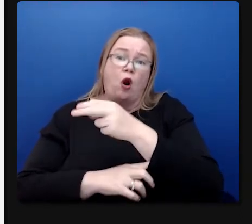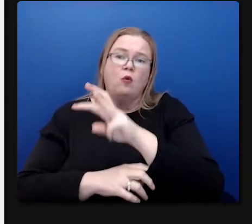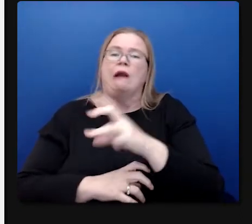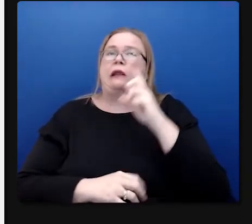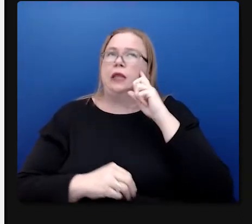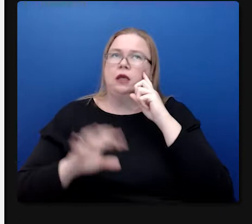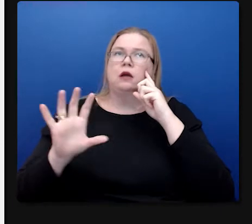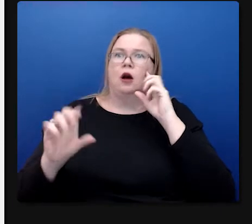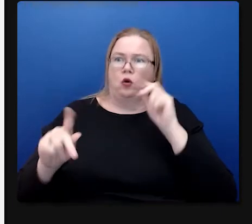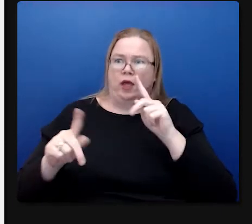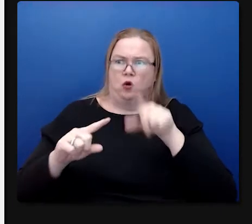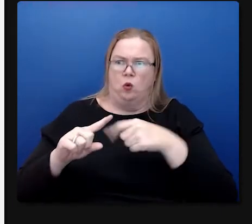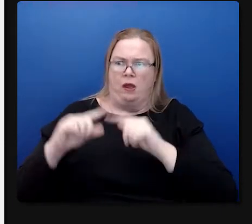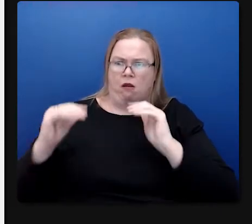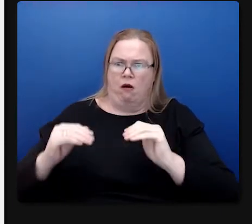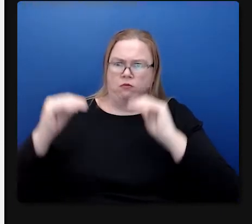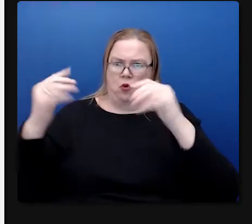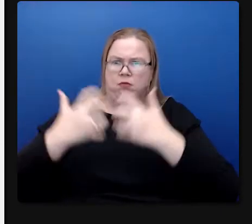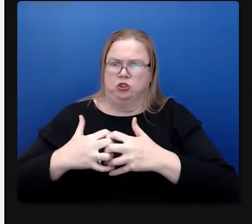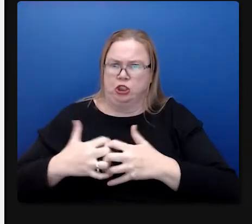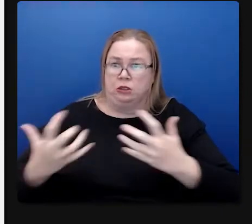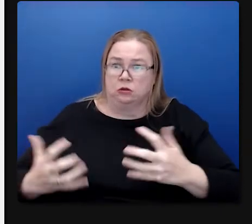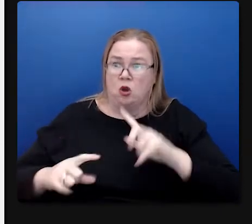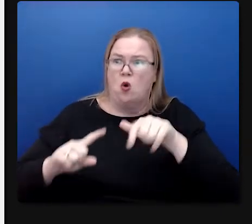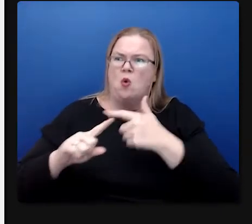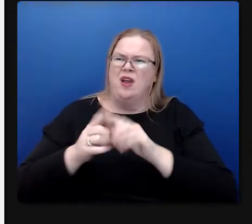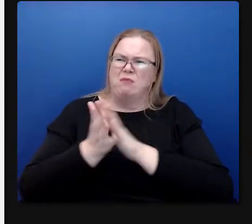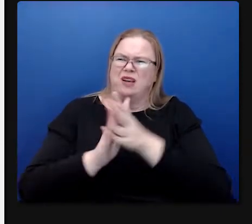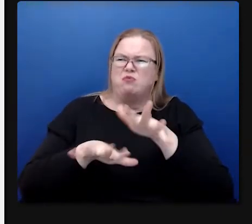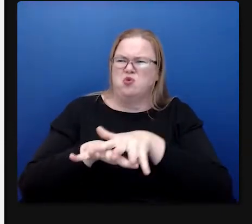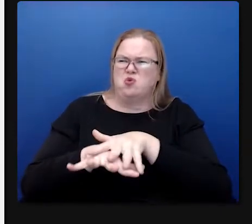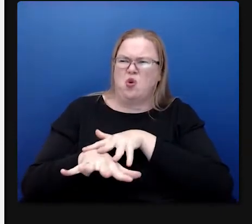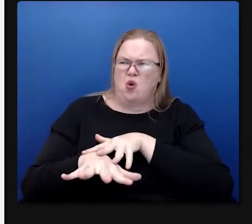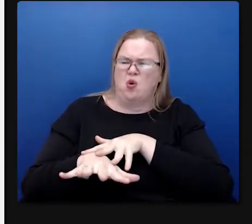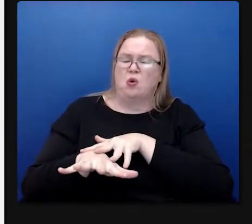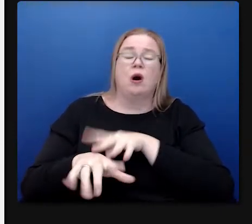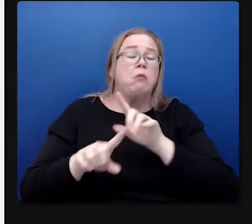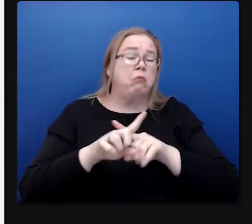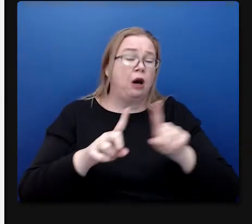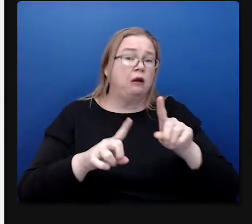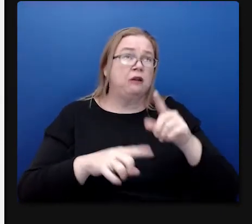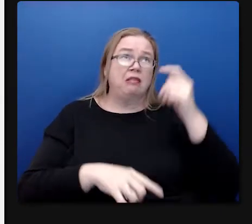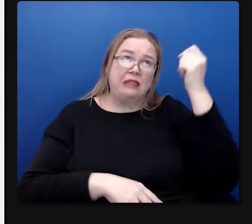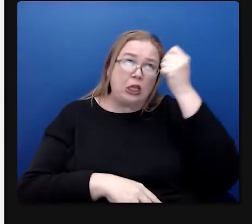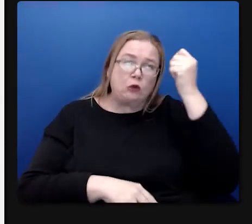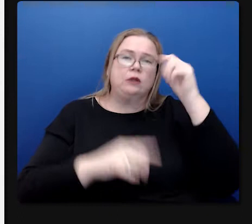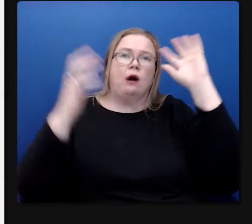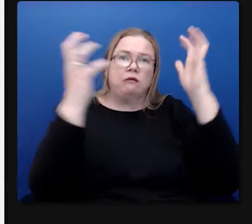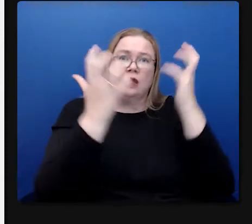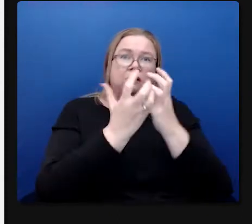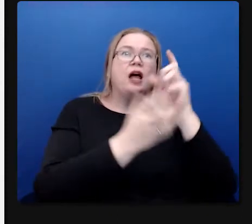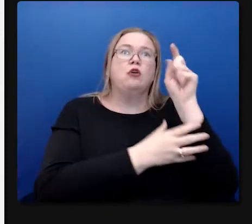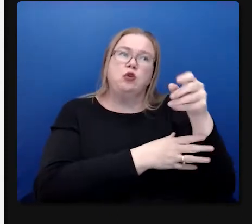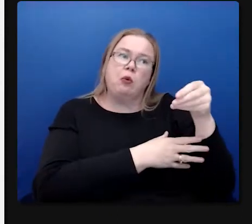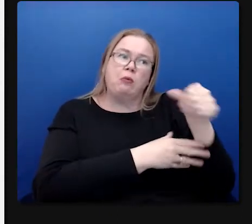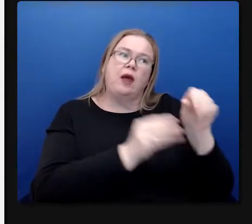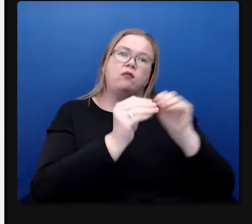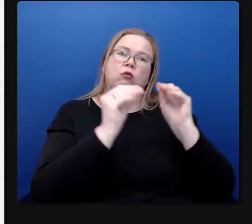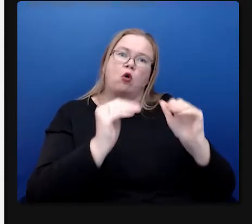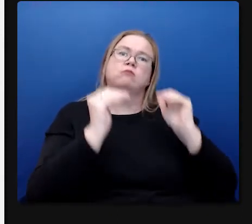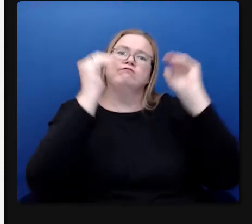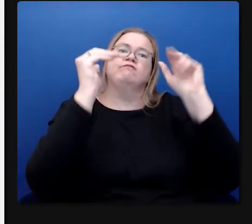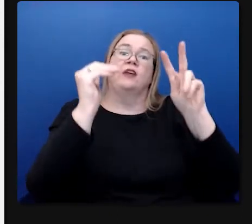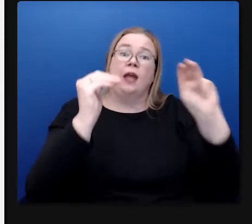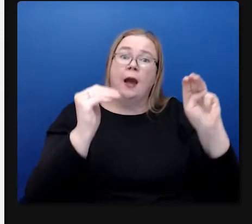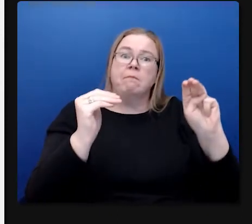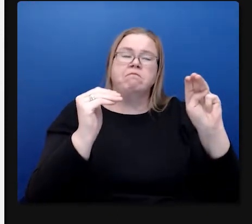to be thinking about when do we need to upgrade our machines? When are they getting too slow? Whereas, at least in theory, on the cloud, you just need to pay for a higher tier